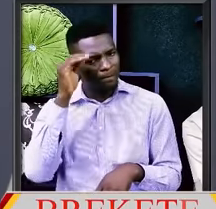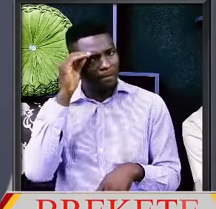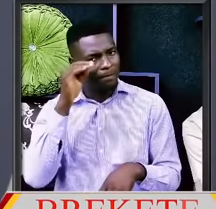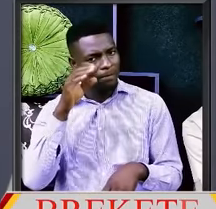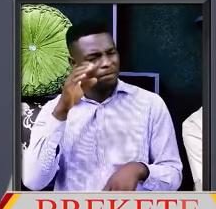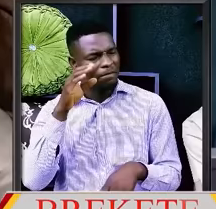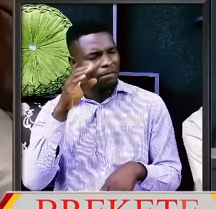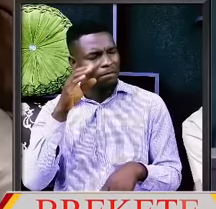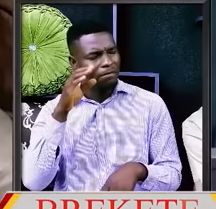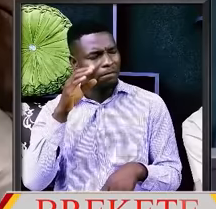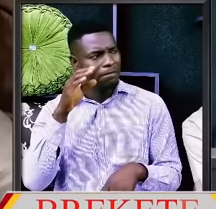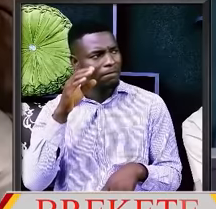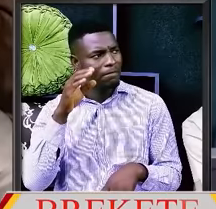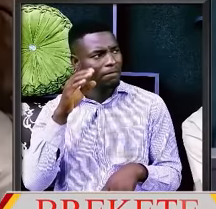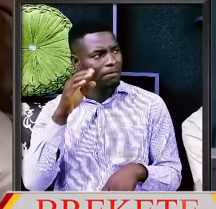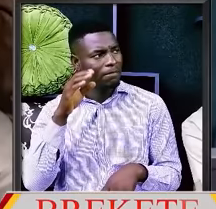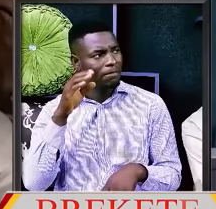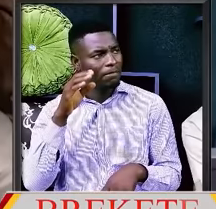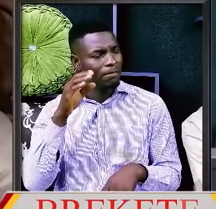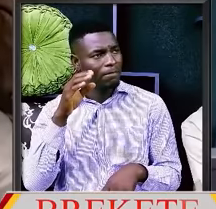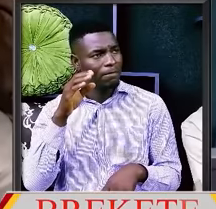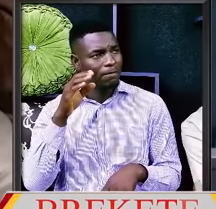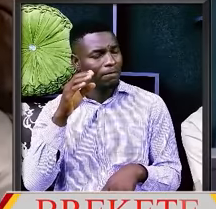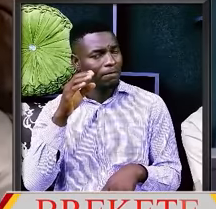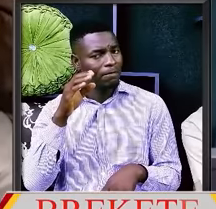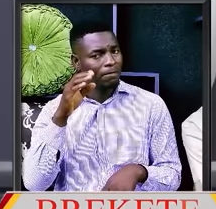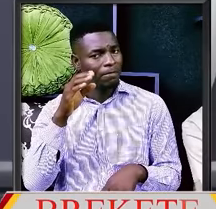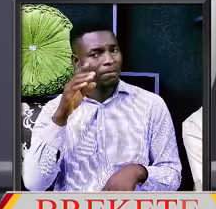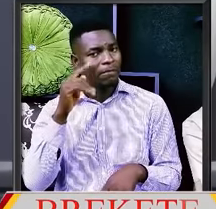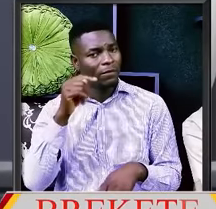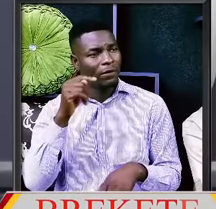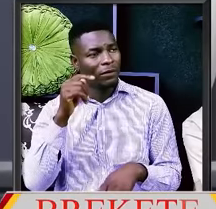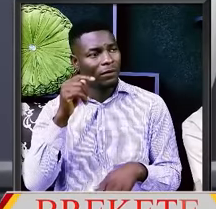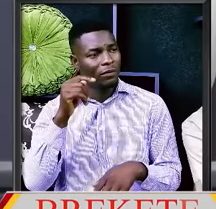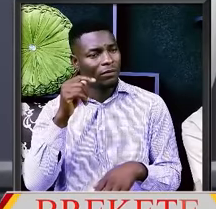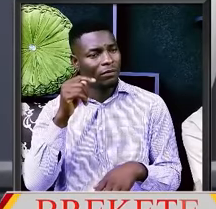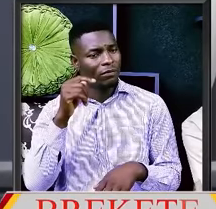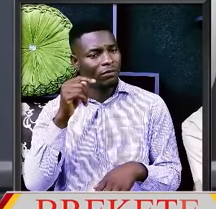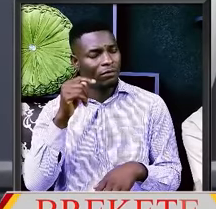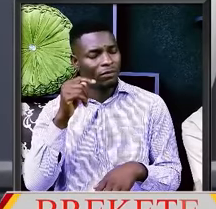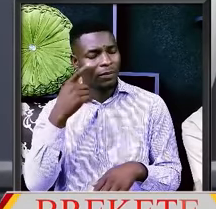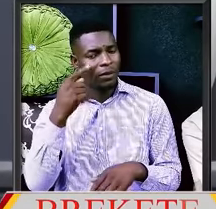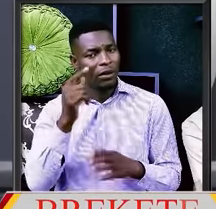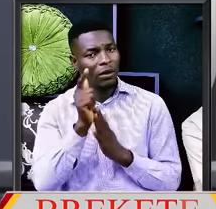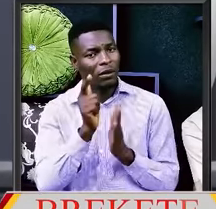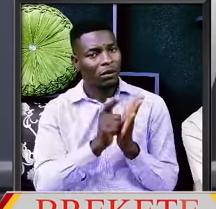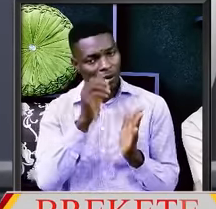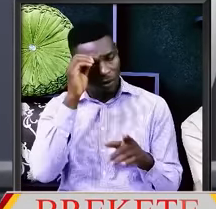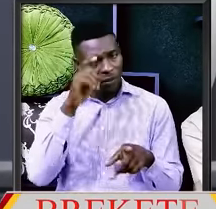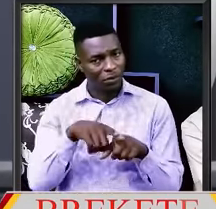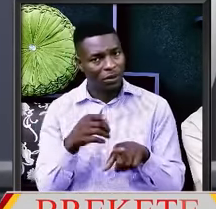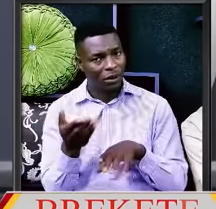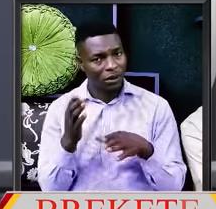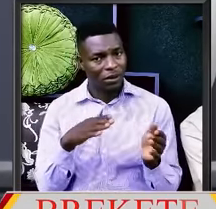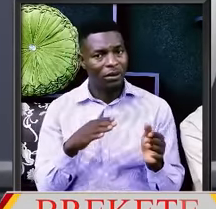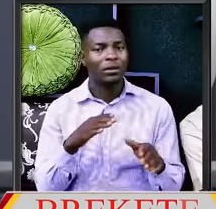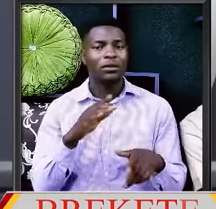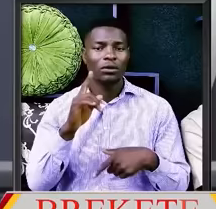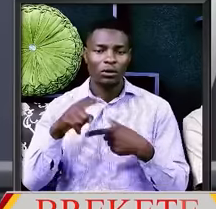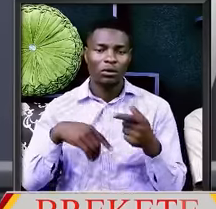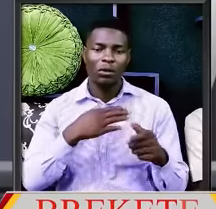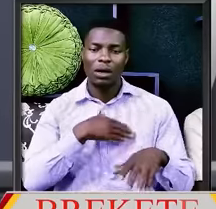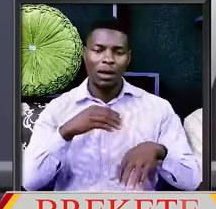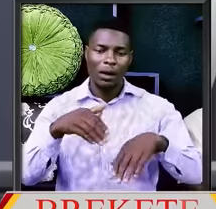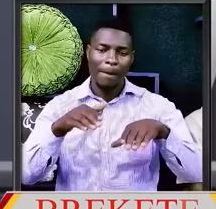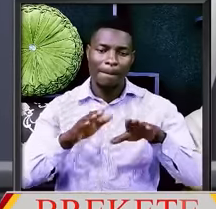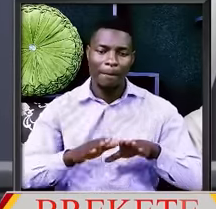die. No, the man, the lawyer brother, can't die. They can't bury him on top of the land. They can't